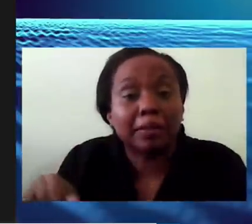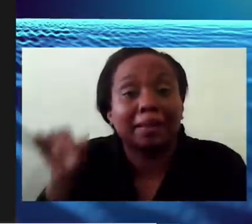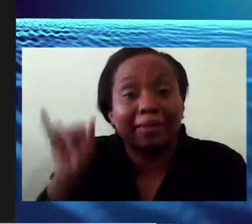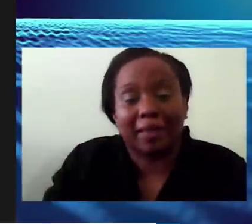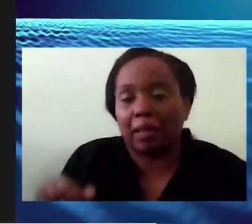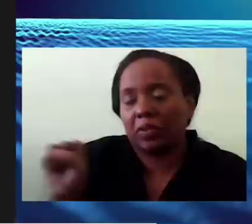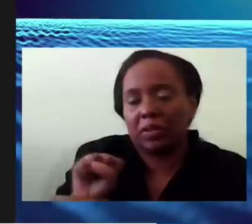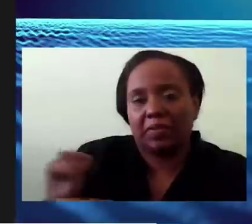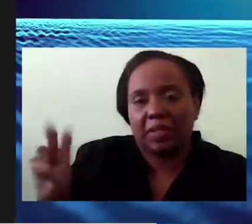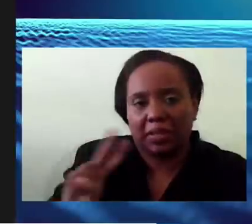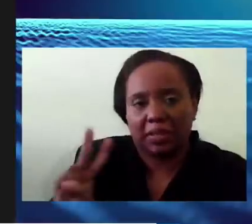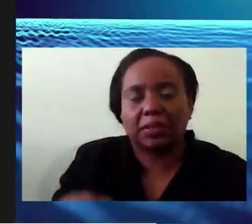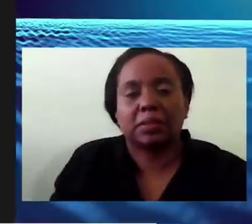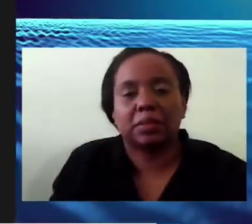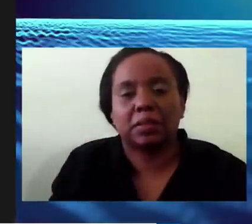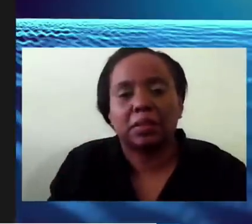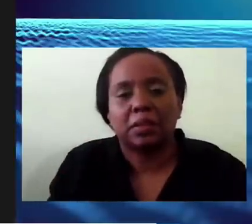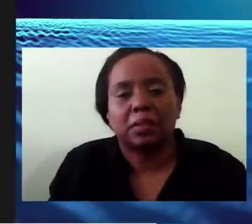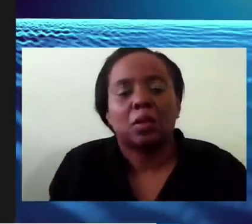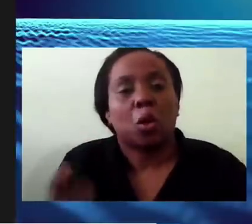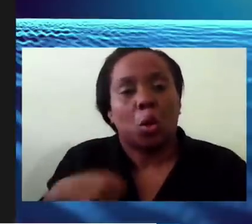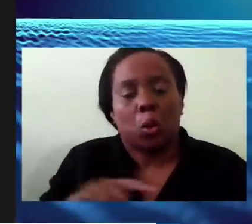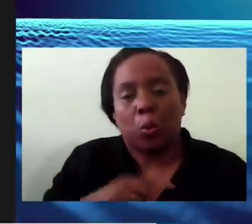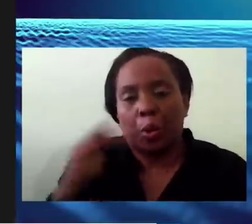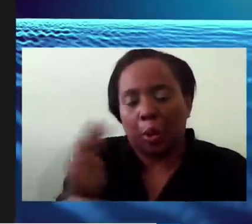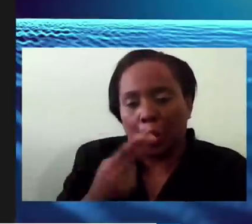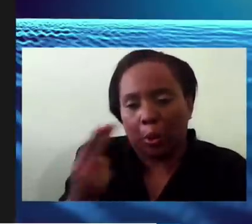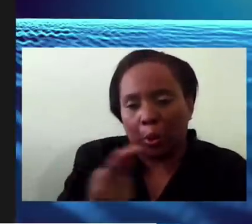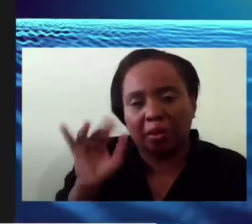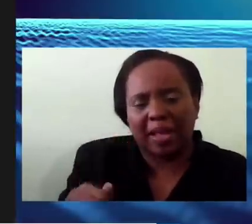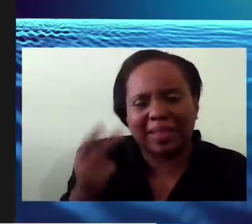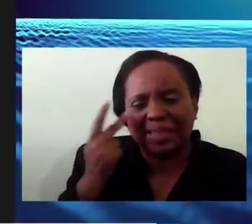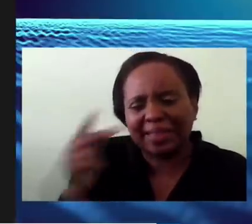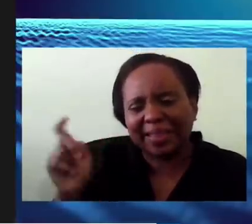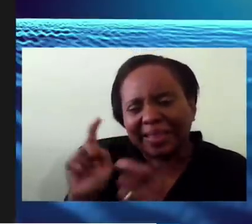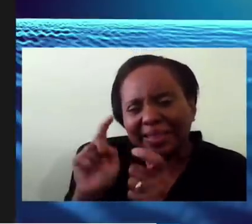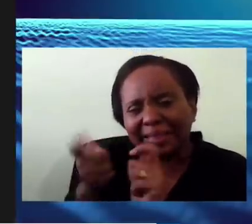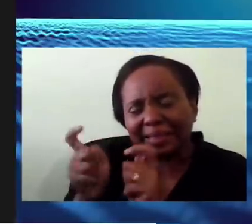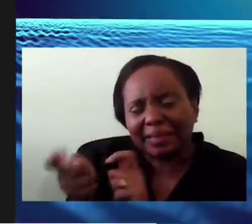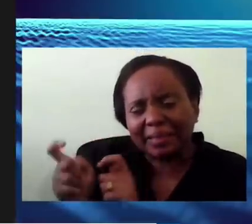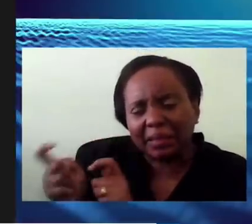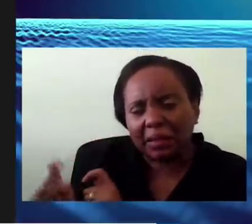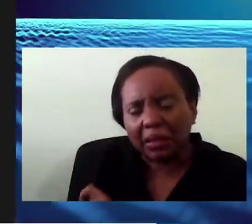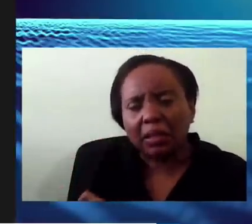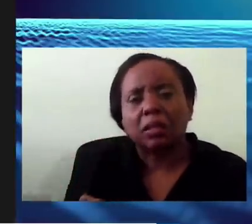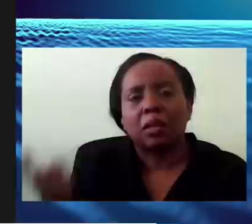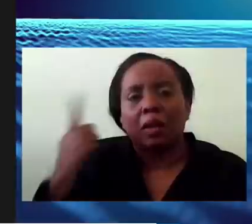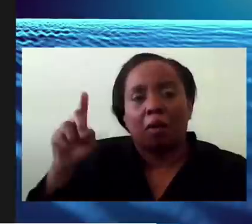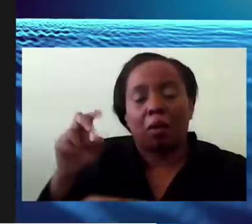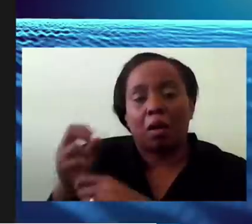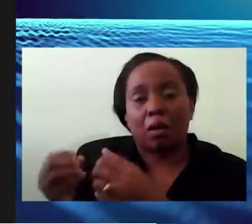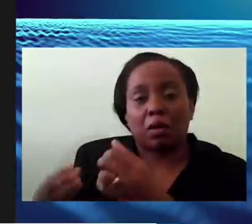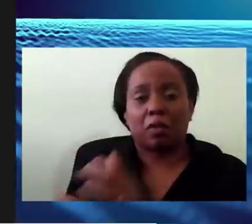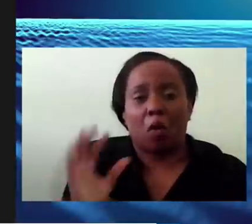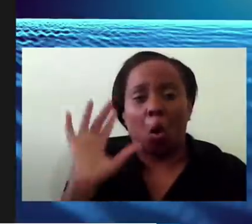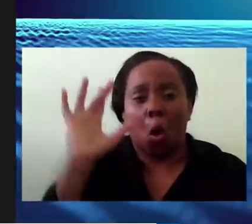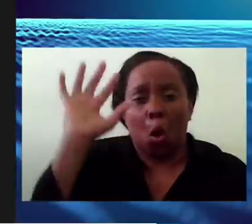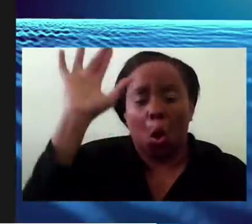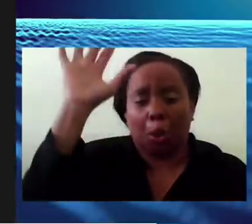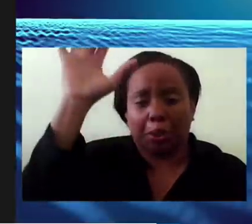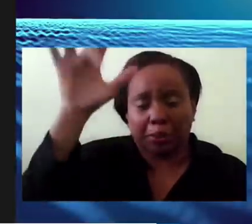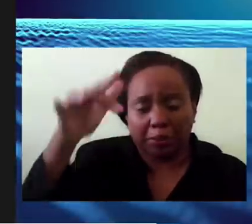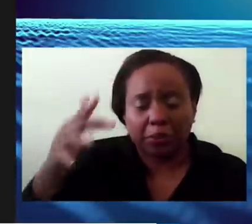our little arsenal to monitor the changes in activity at the volcano. So it means